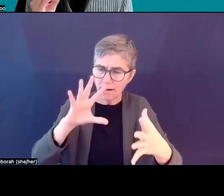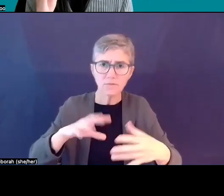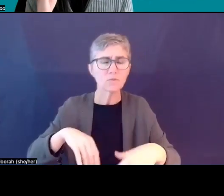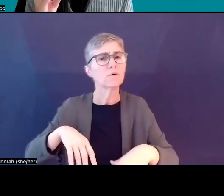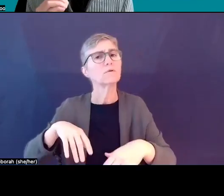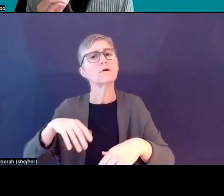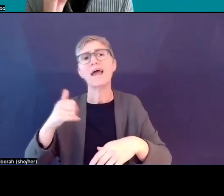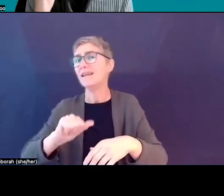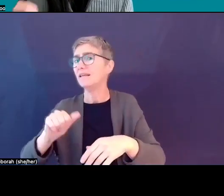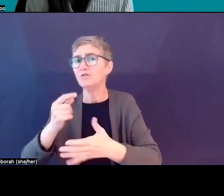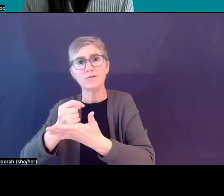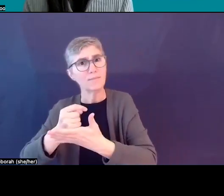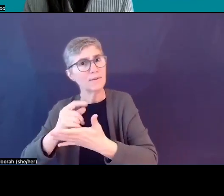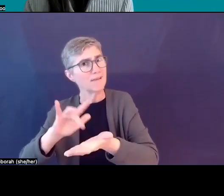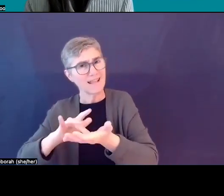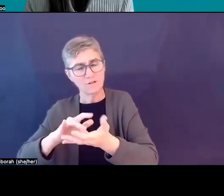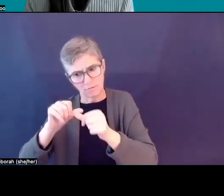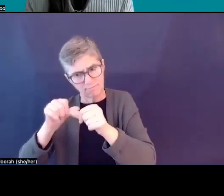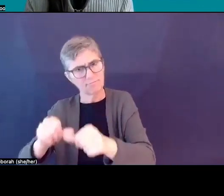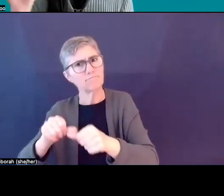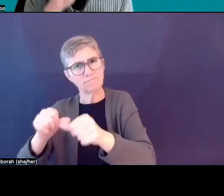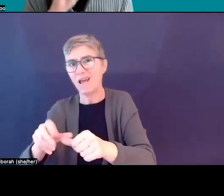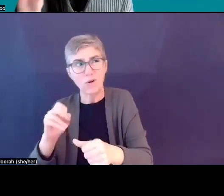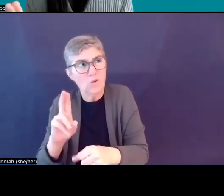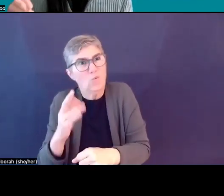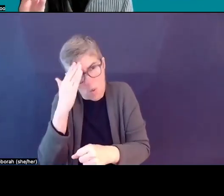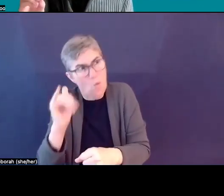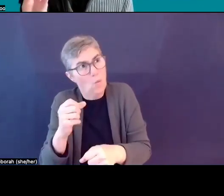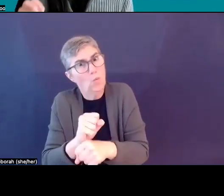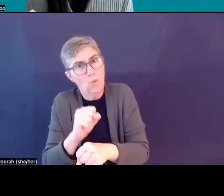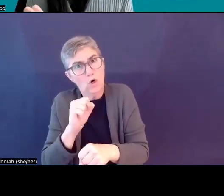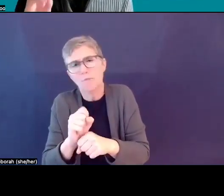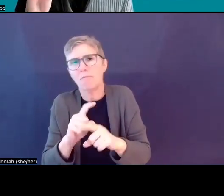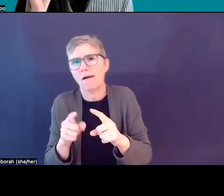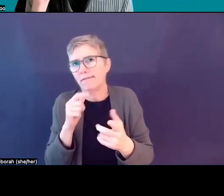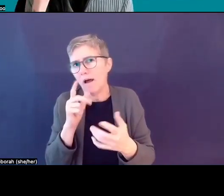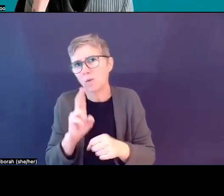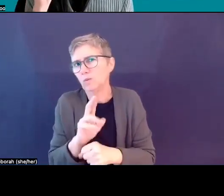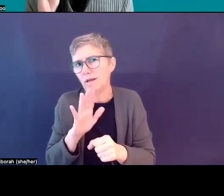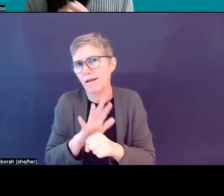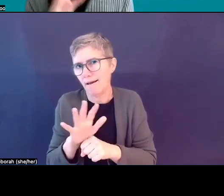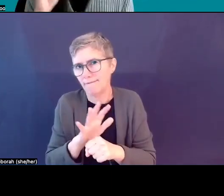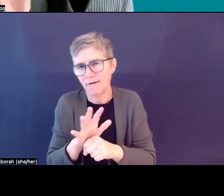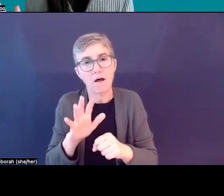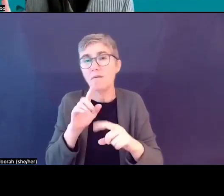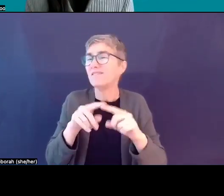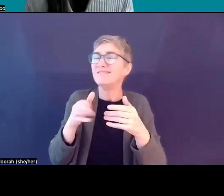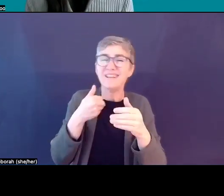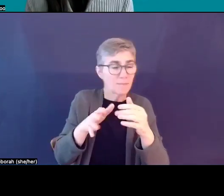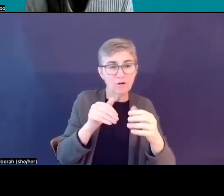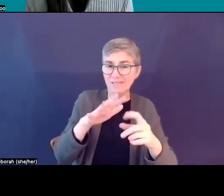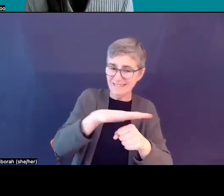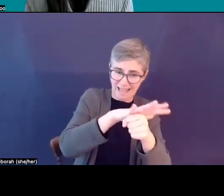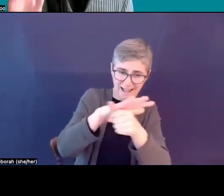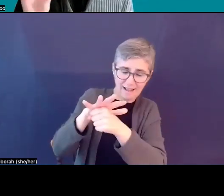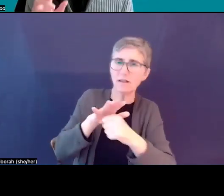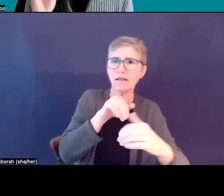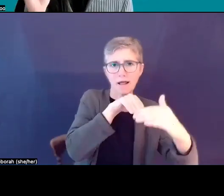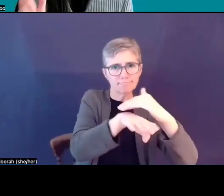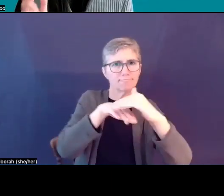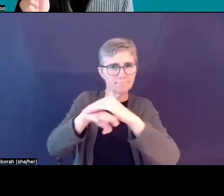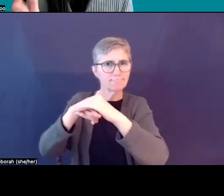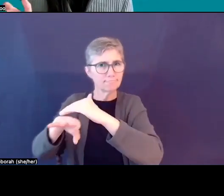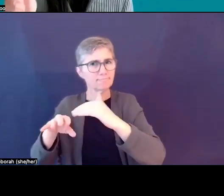current treatments that we know work but are underutilized. Our priority setting for the near term